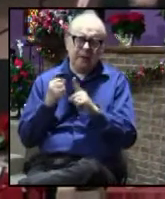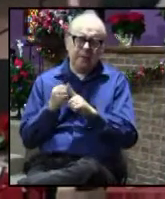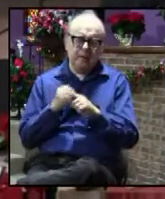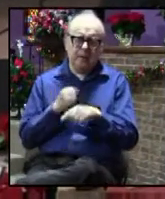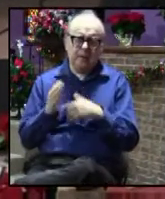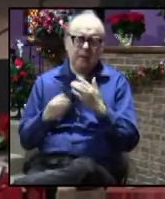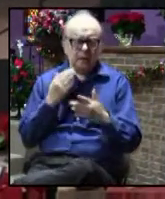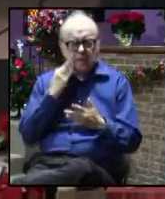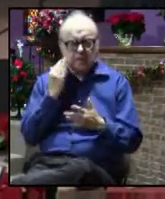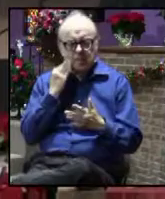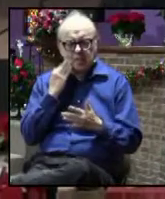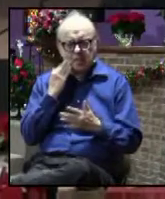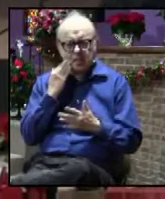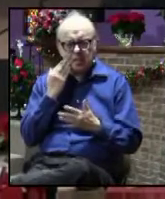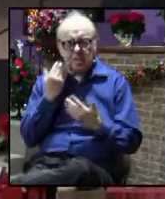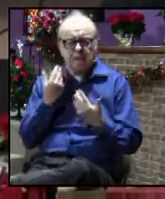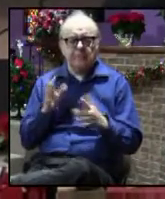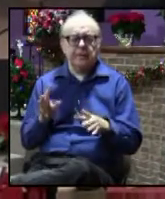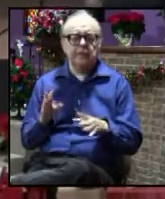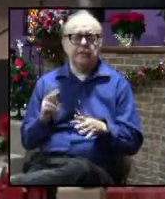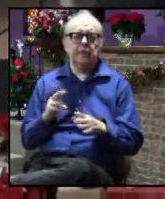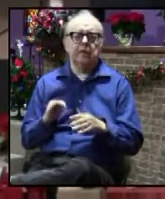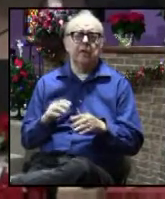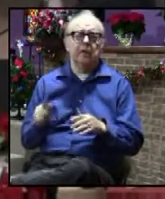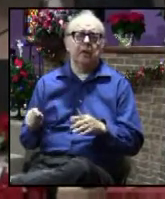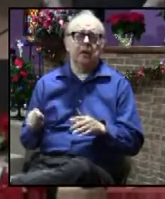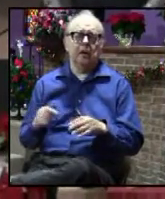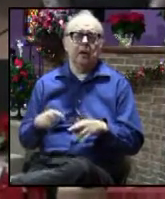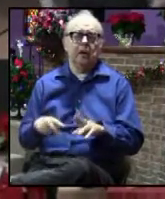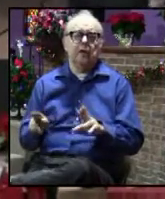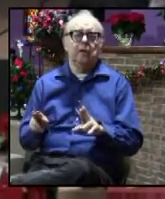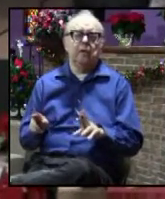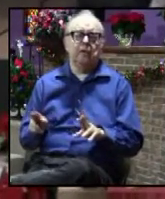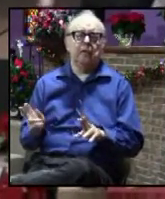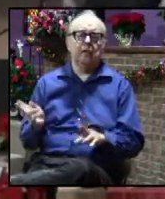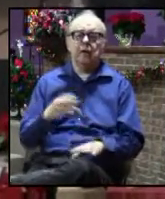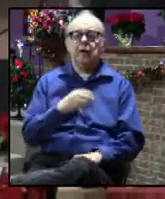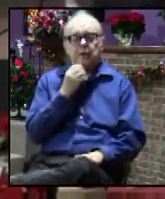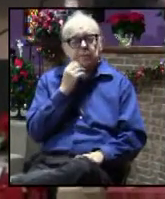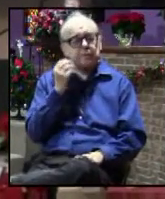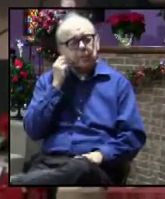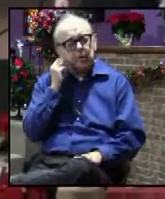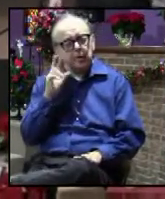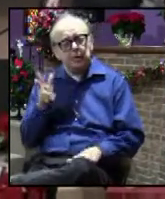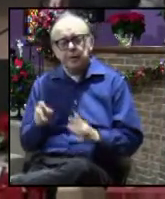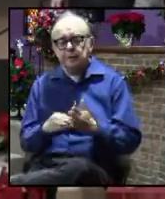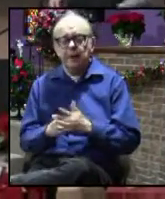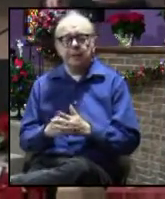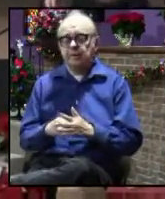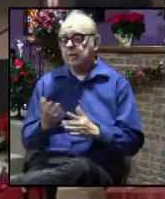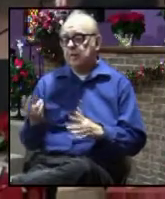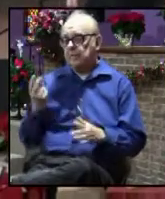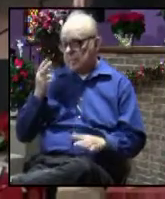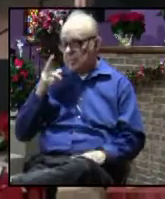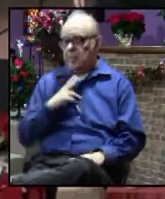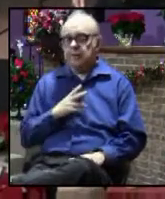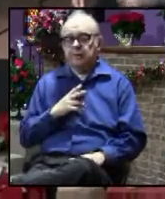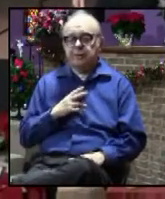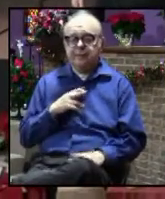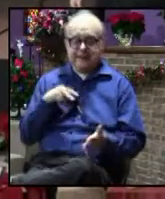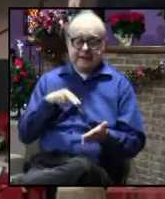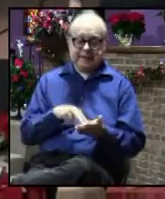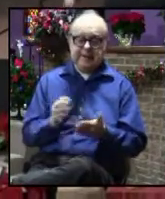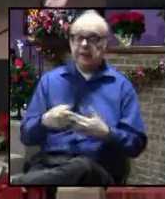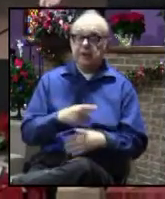thing you know, you're finished with 2 miles, and you're ready to go. Come on, drill sergeant, let's go 3. And somebody's standing next to you and said, are you crazy?